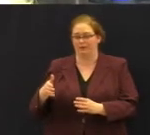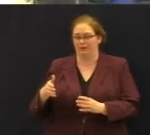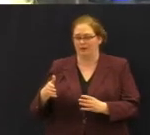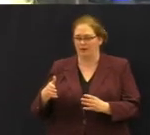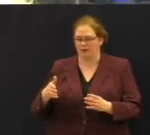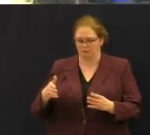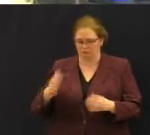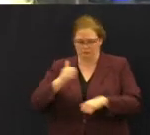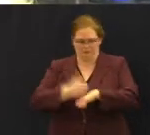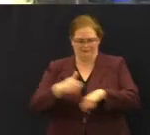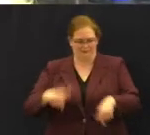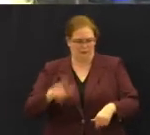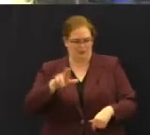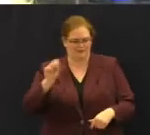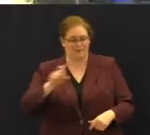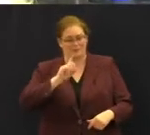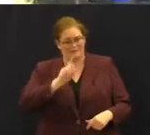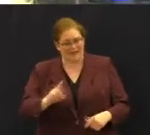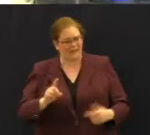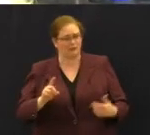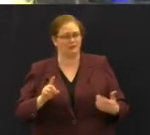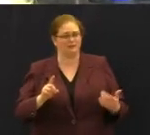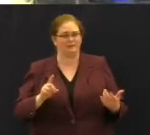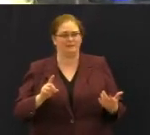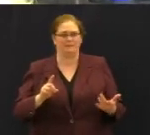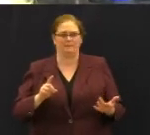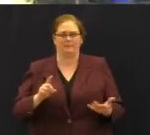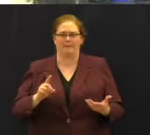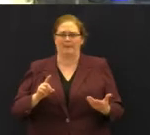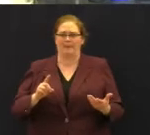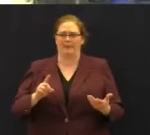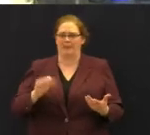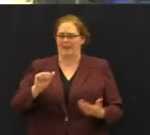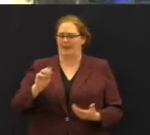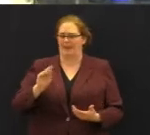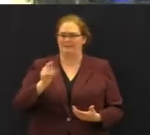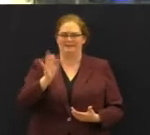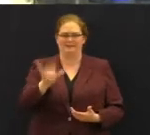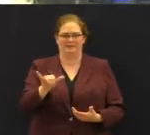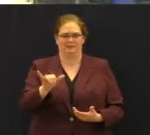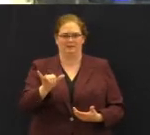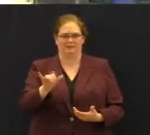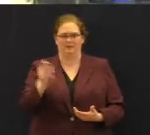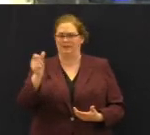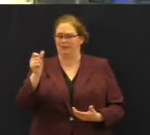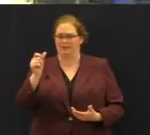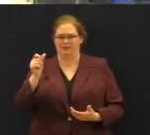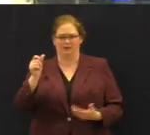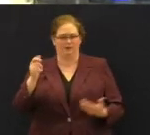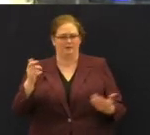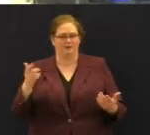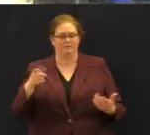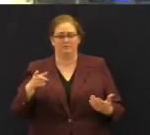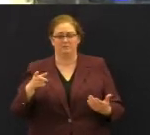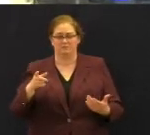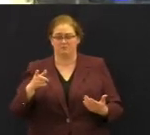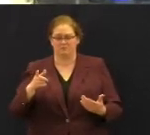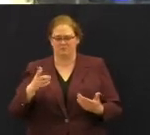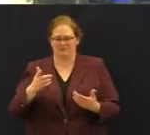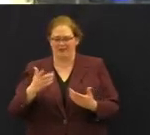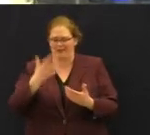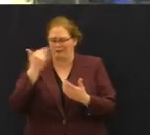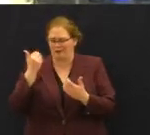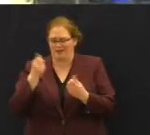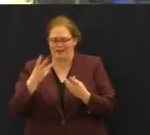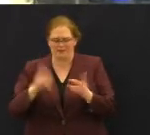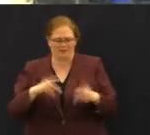United States that was actually amnesty. I mean, immediately. I mean, it made citizens, I forget how many